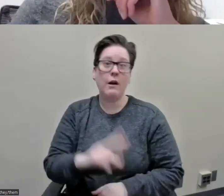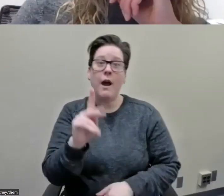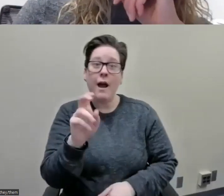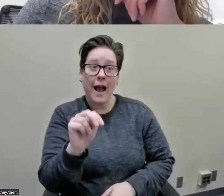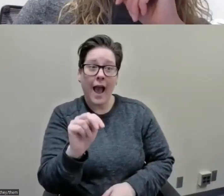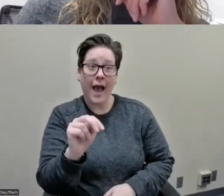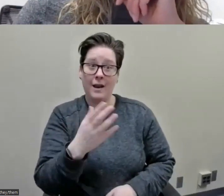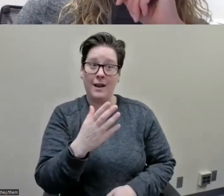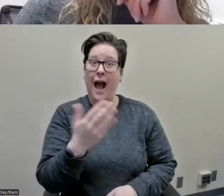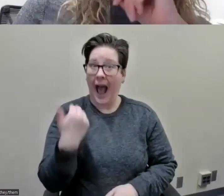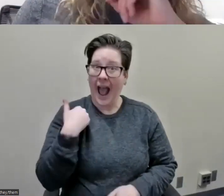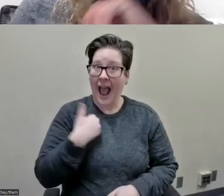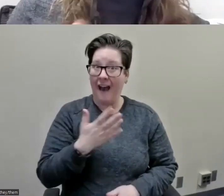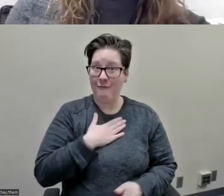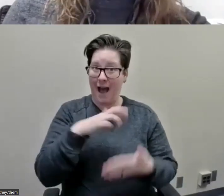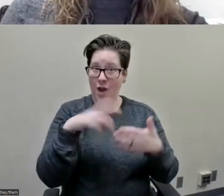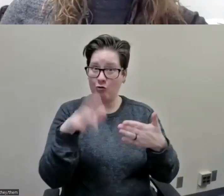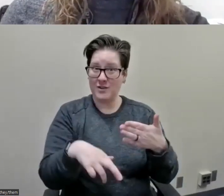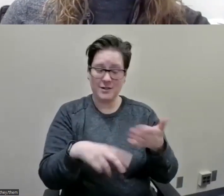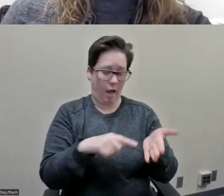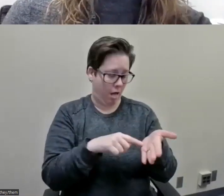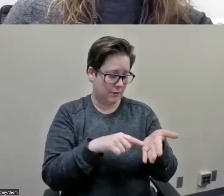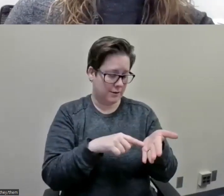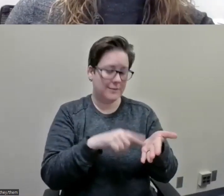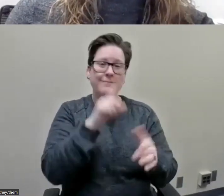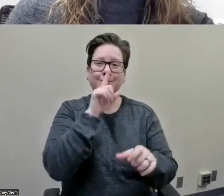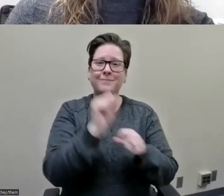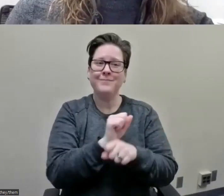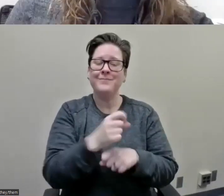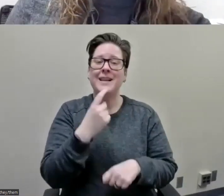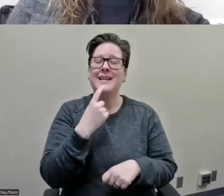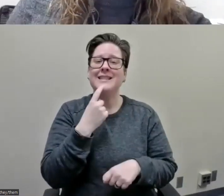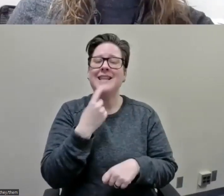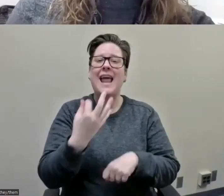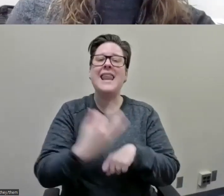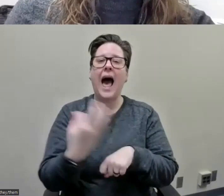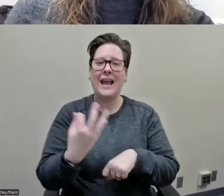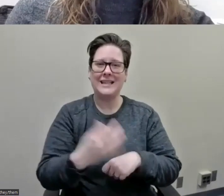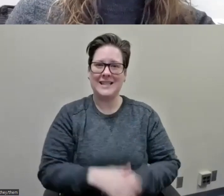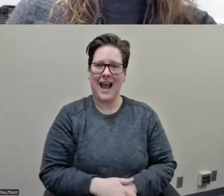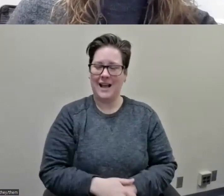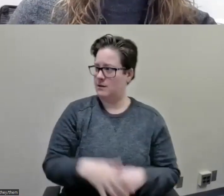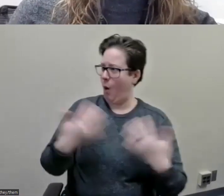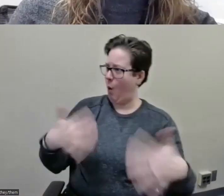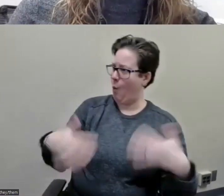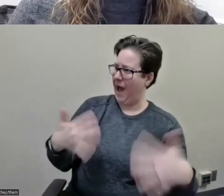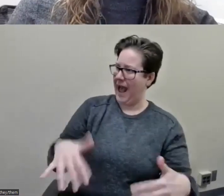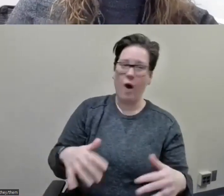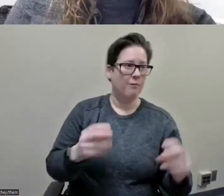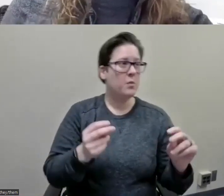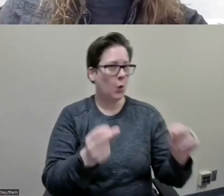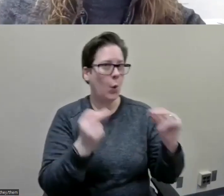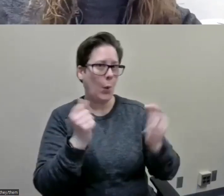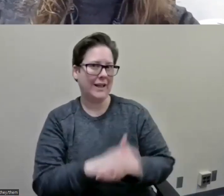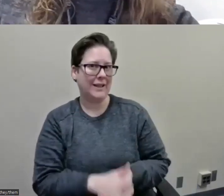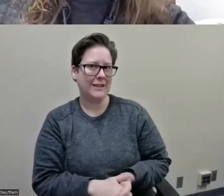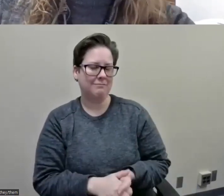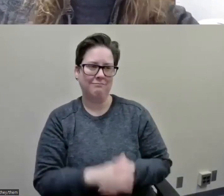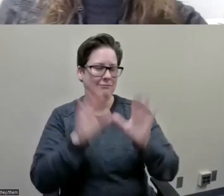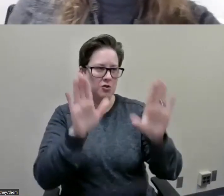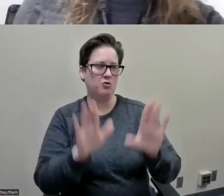my results in front of me, and it took me exactly 9 days. Oh, wow. So it was pretty quick. That's